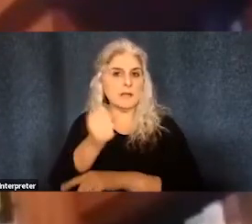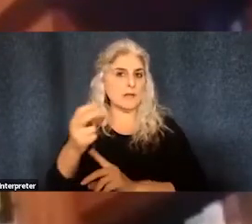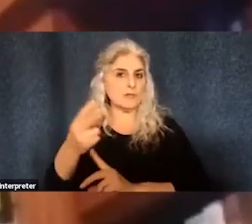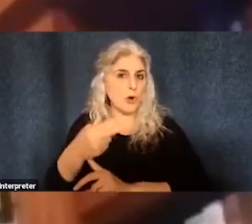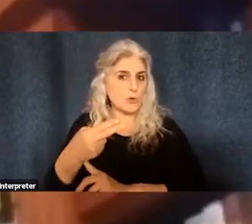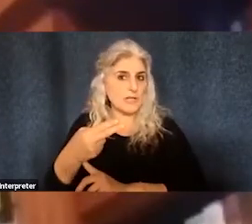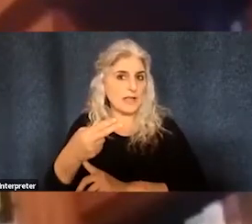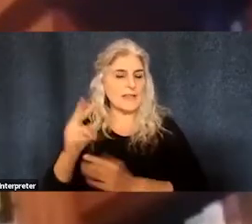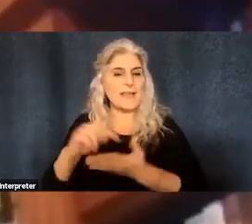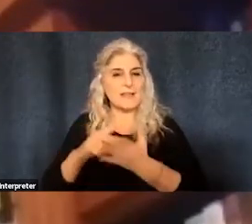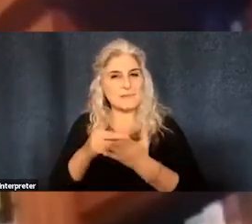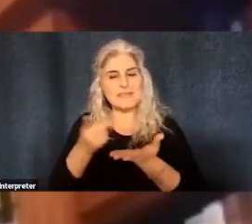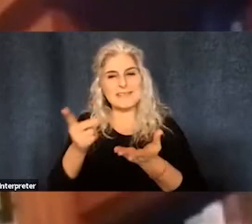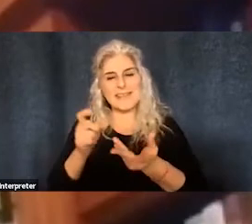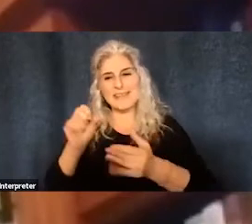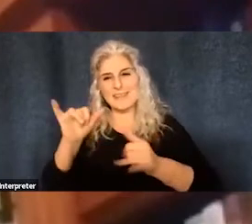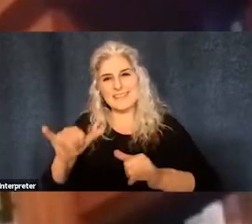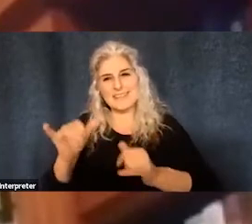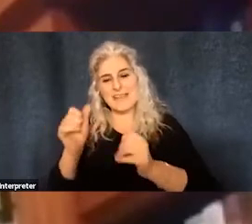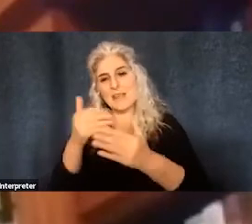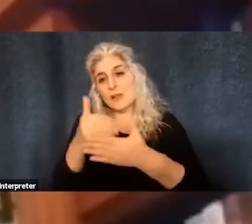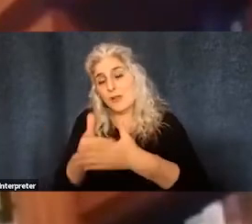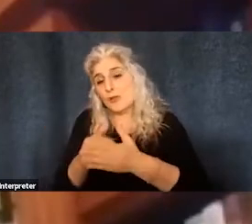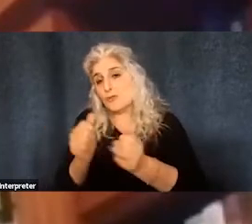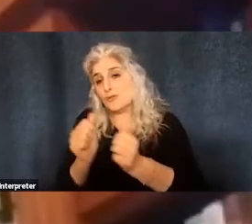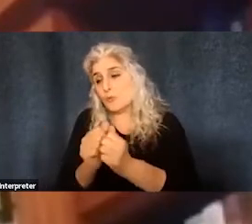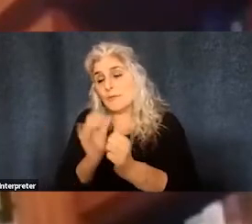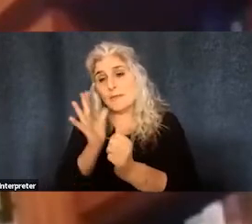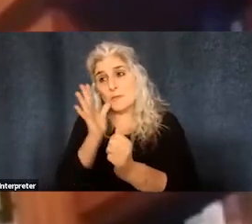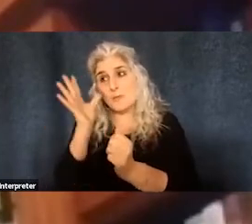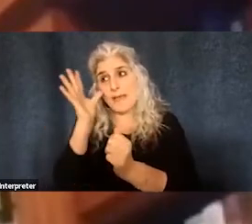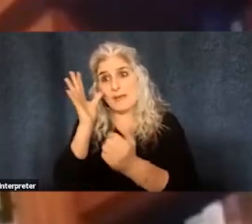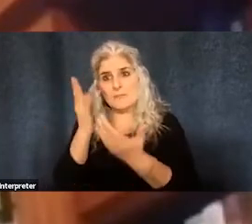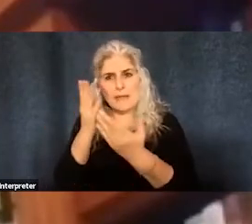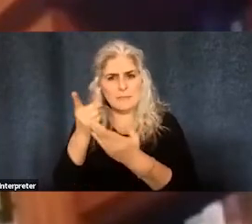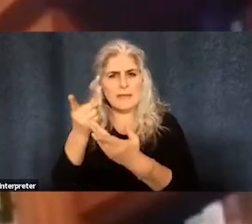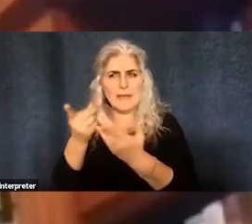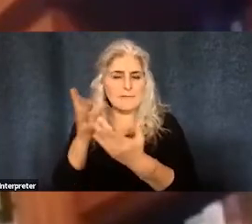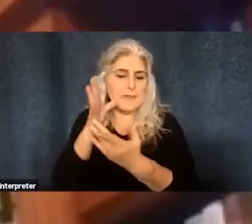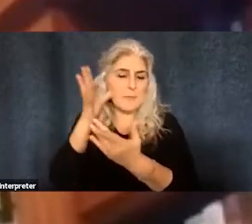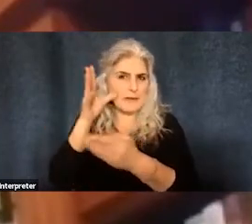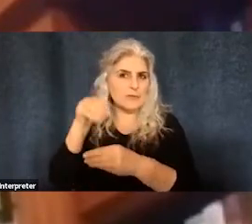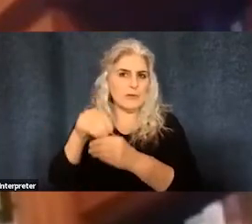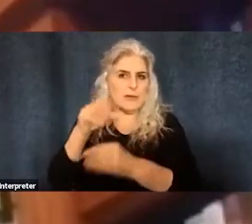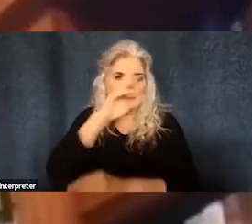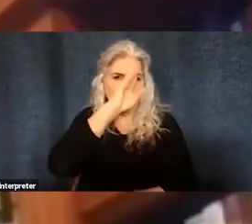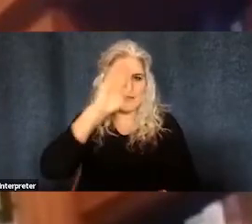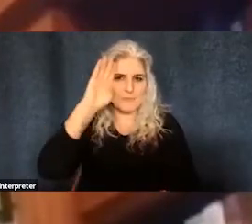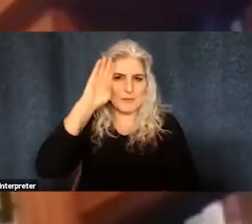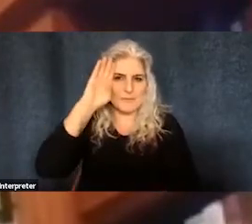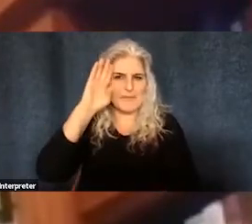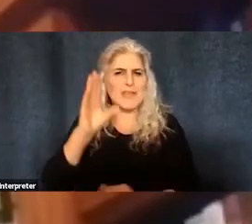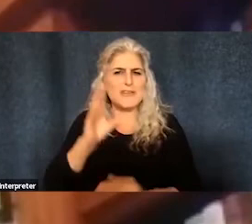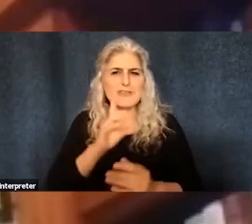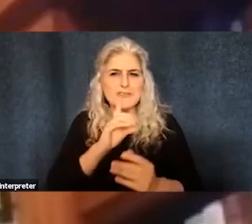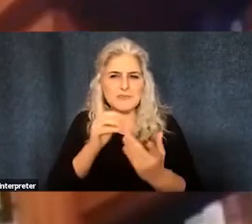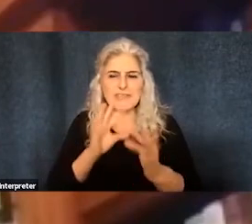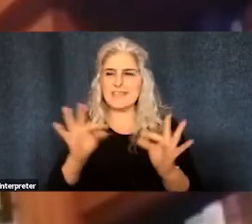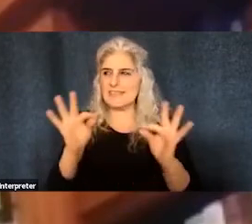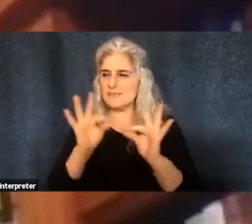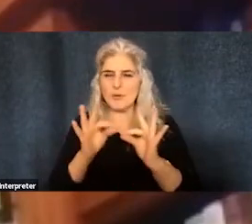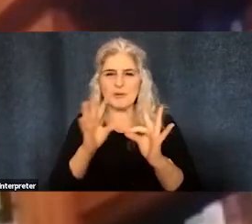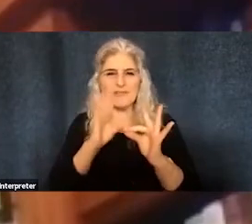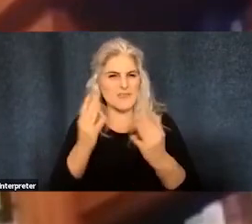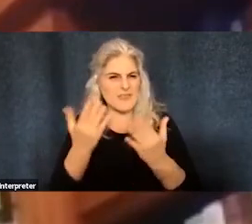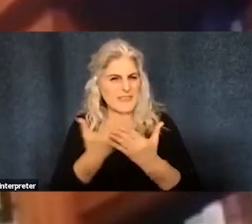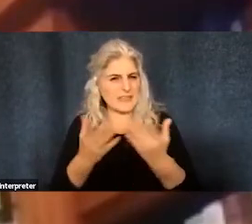be close to their parent who's in a hospital. So I think so many things have happened to really overhaul policies.